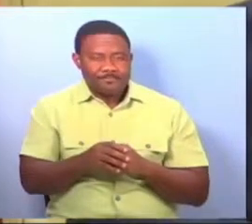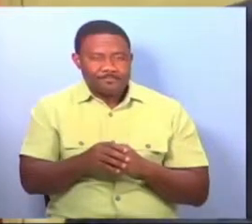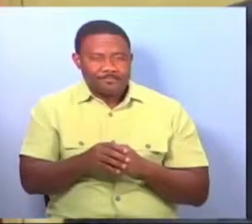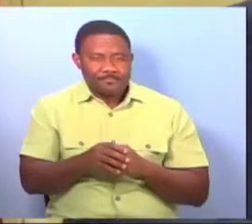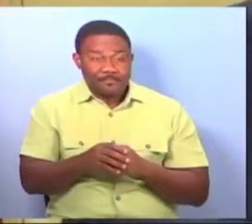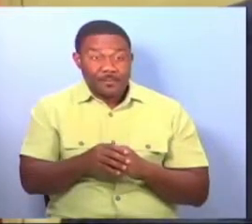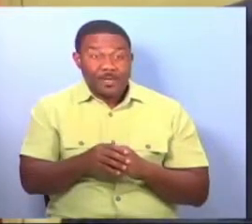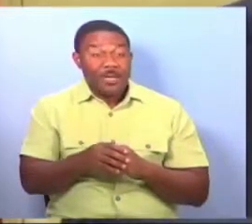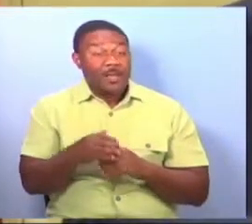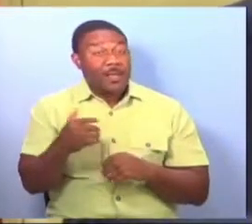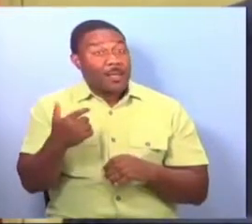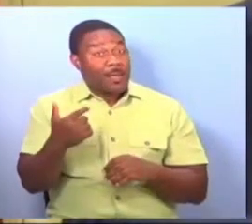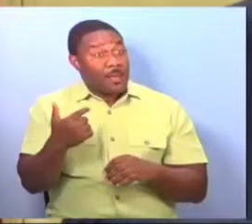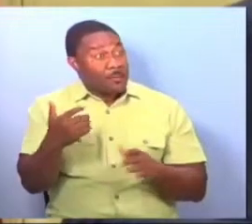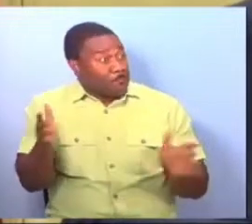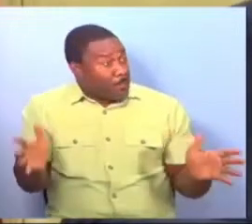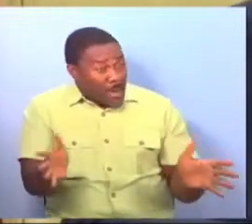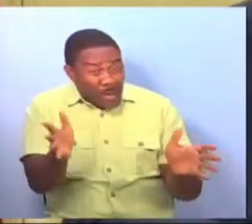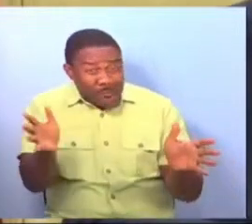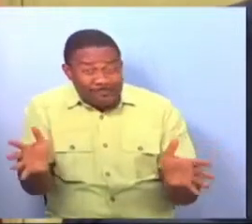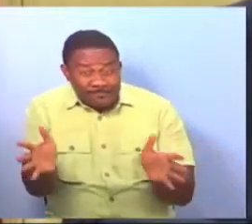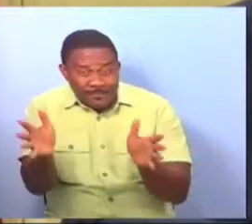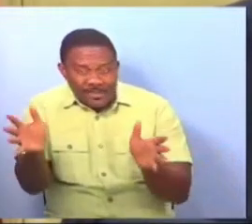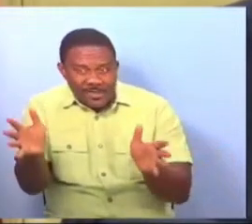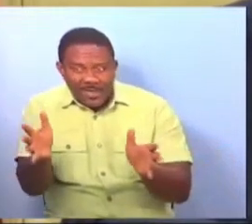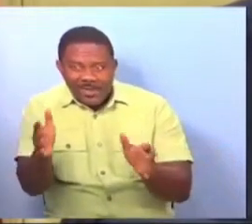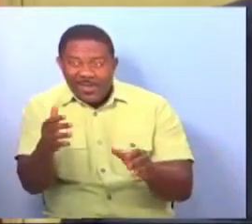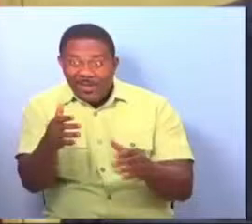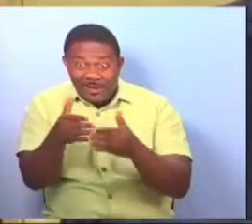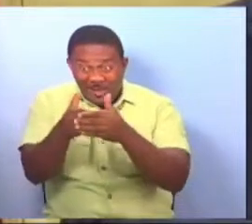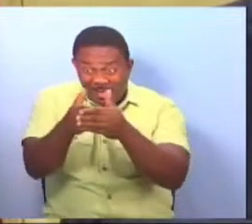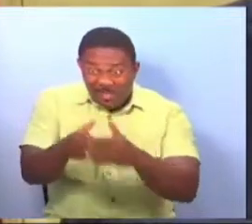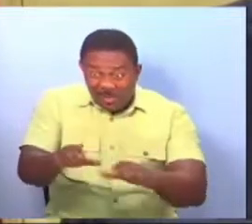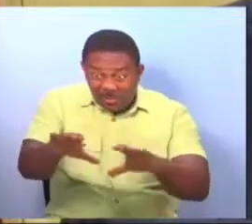urge everyone in this House and urge leadership